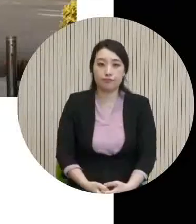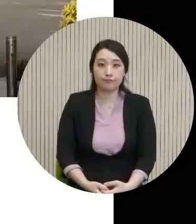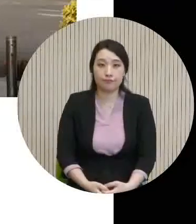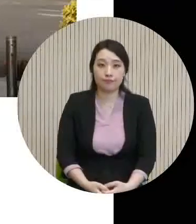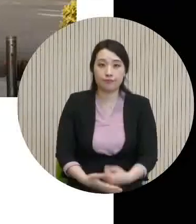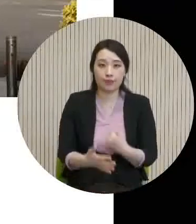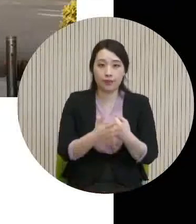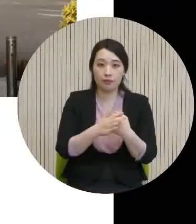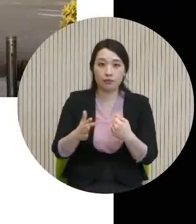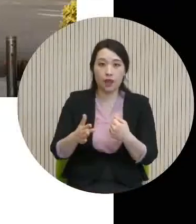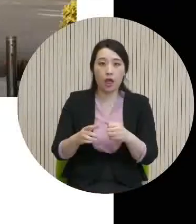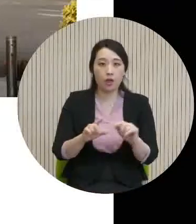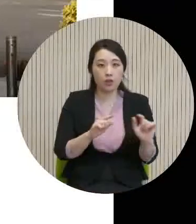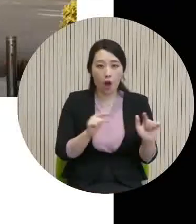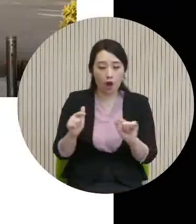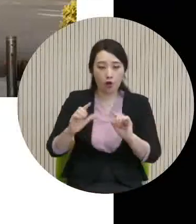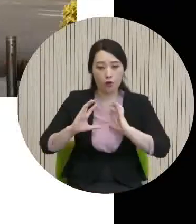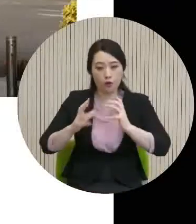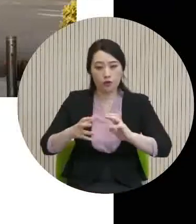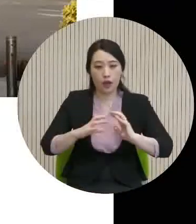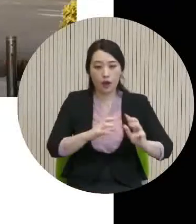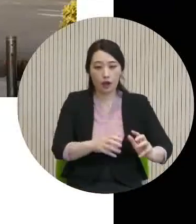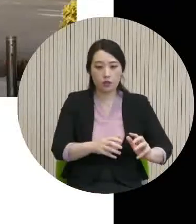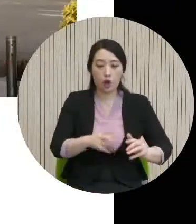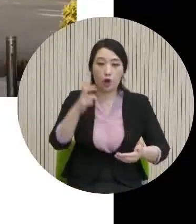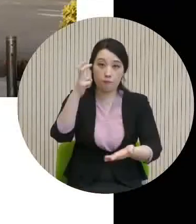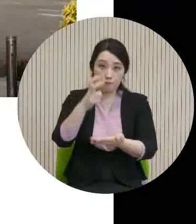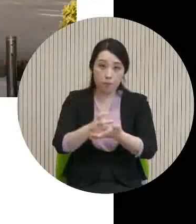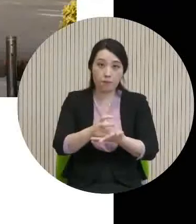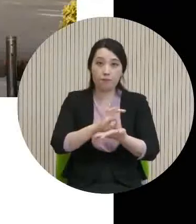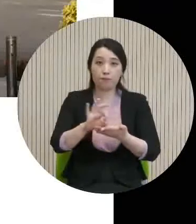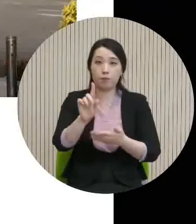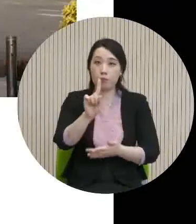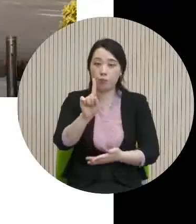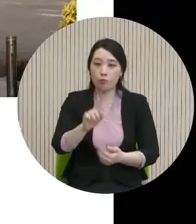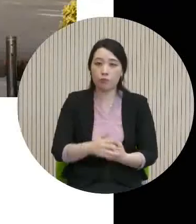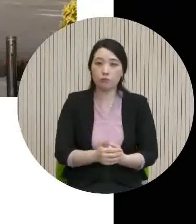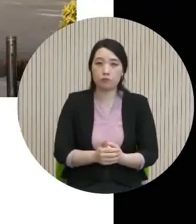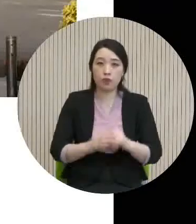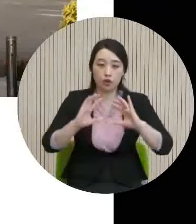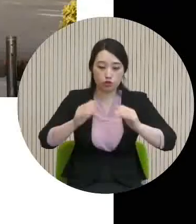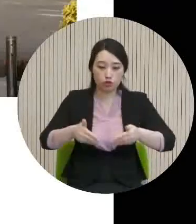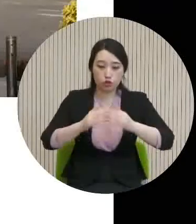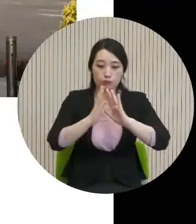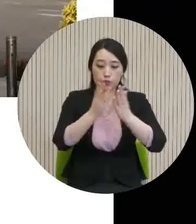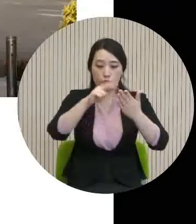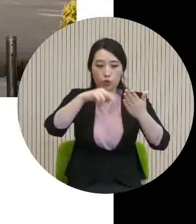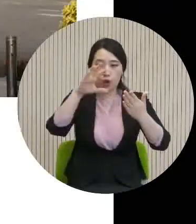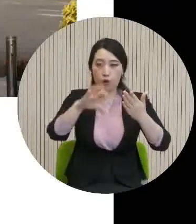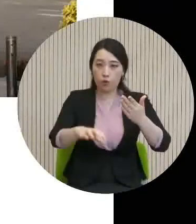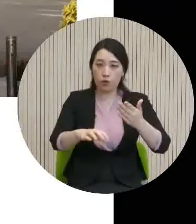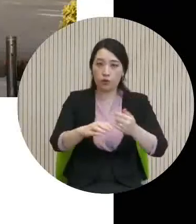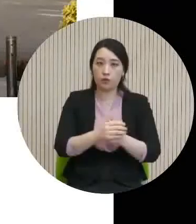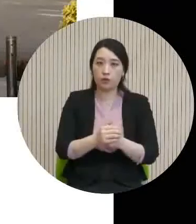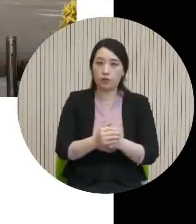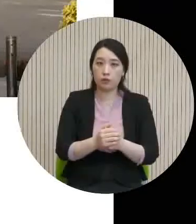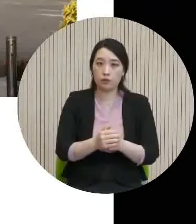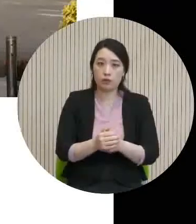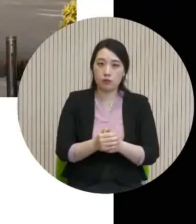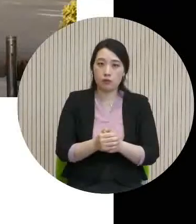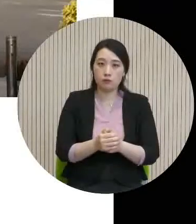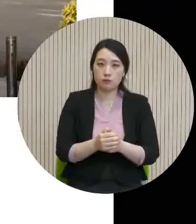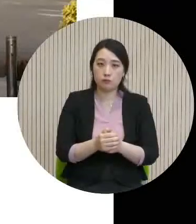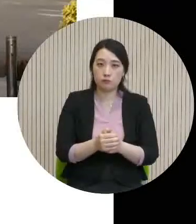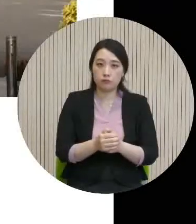enacted legislation to allow their national libraries to be able